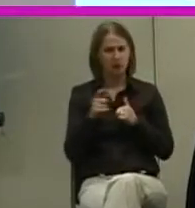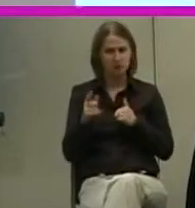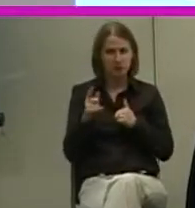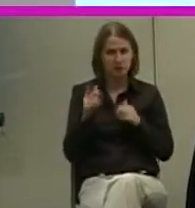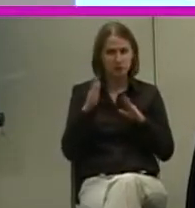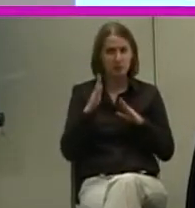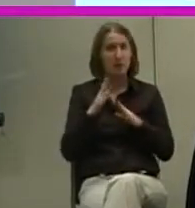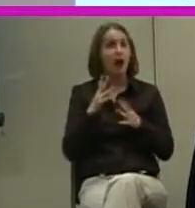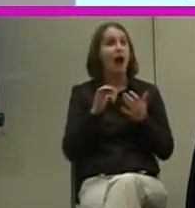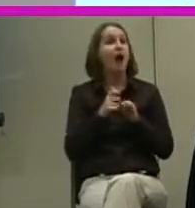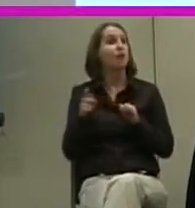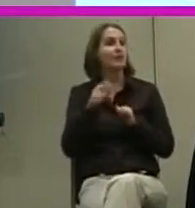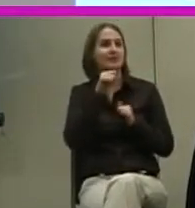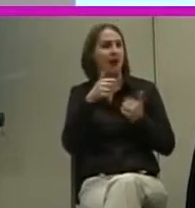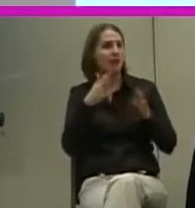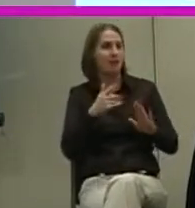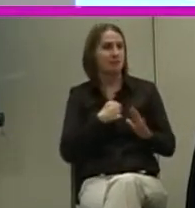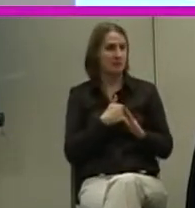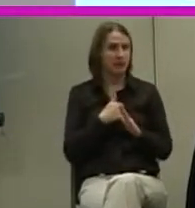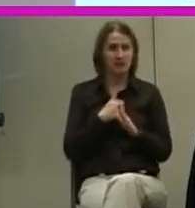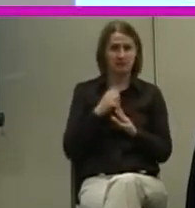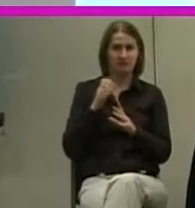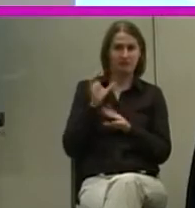let me get him in trouble?